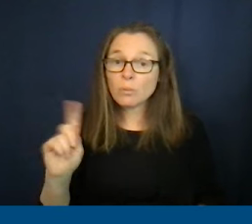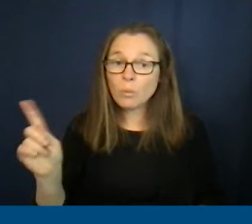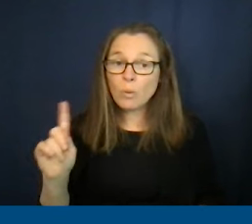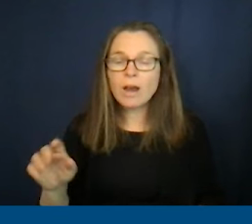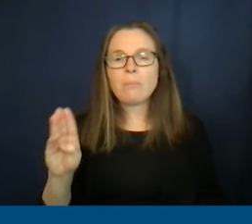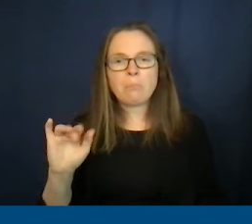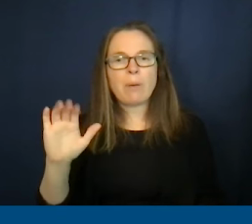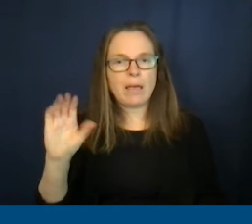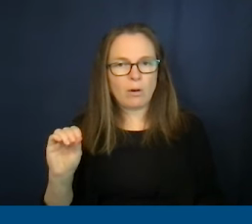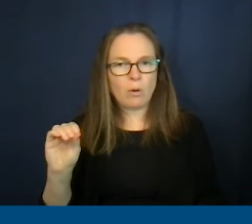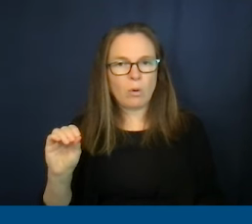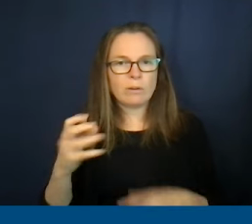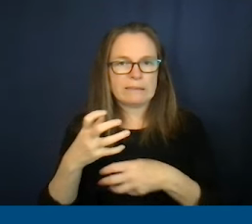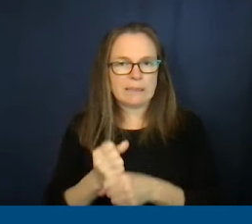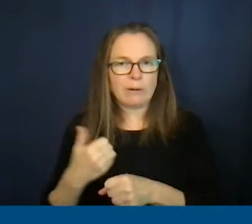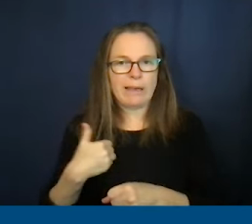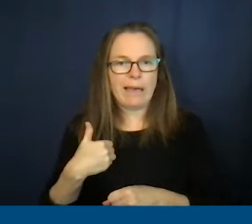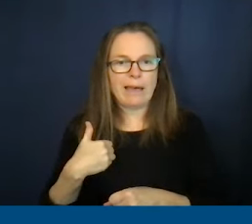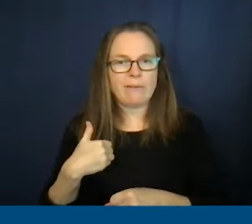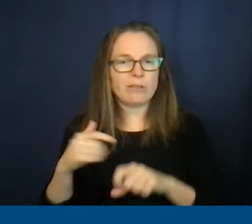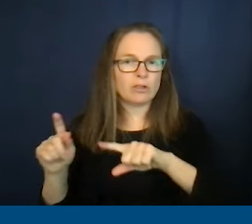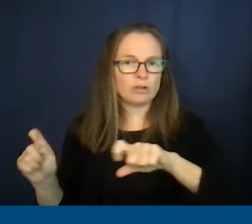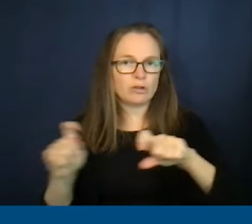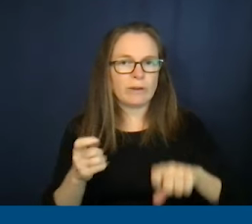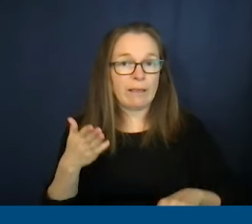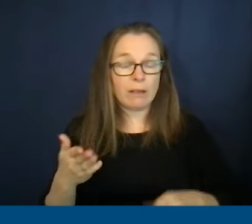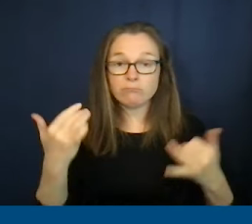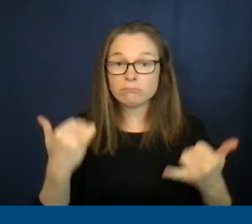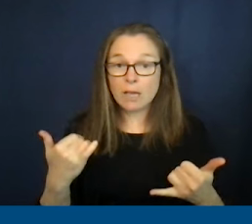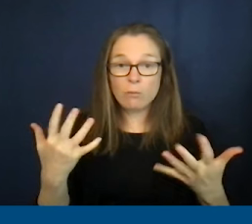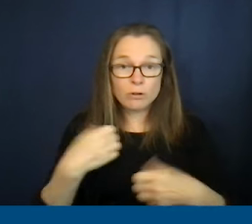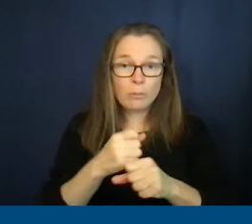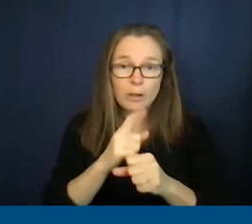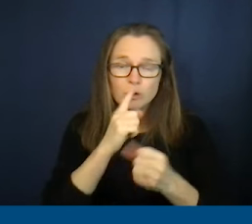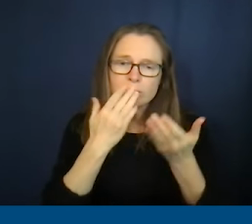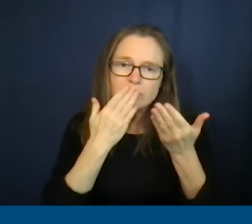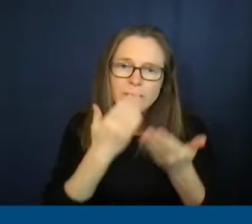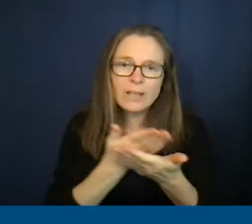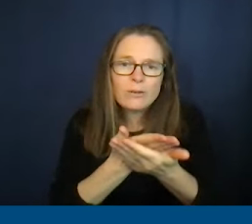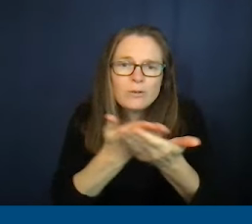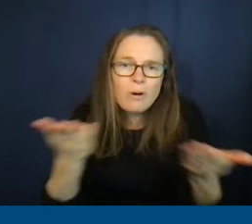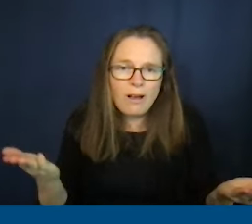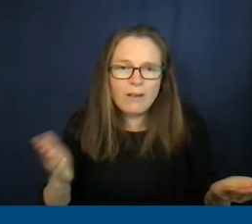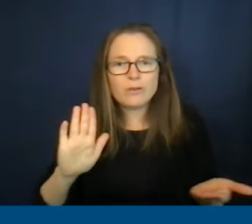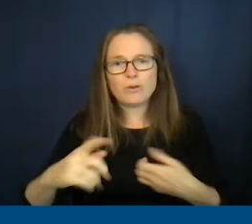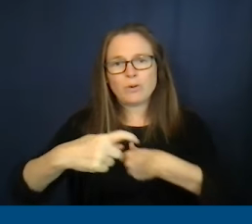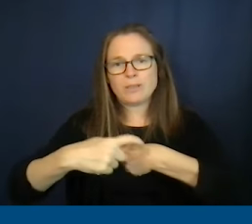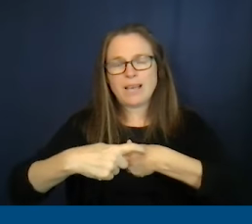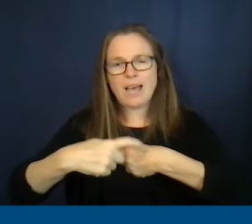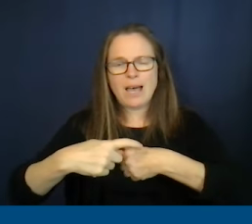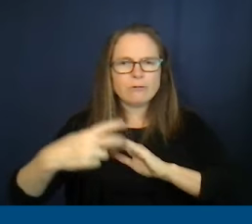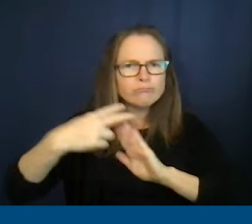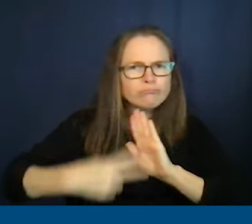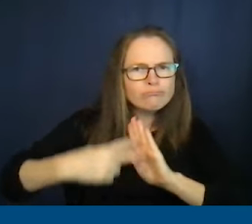the bio summary. And at this time, we want to make sure to say thank you all for taking the time to review our